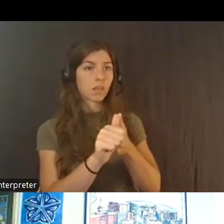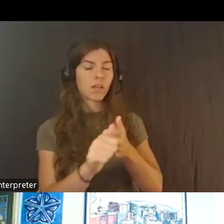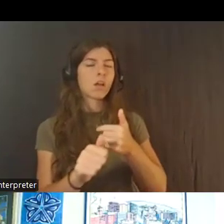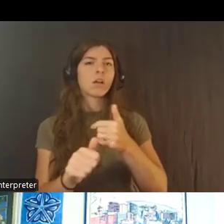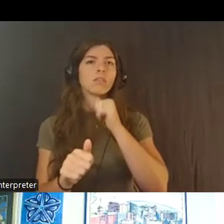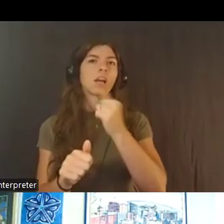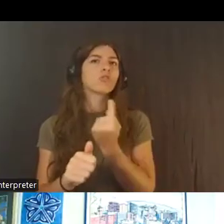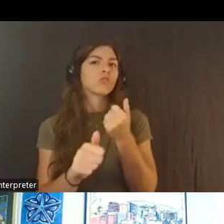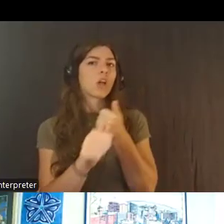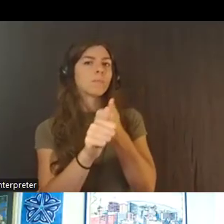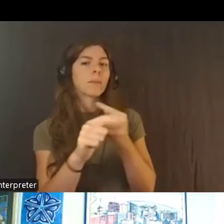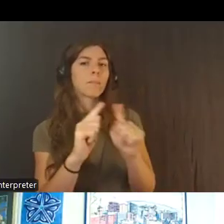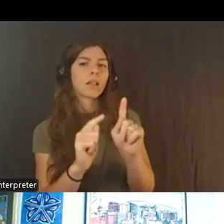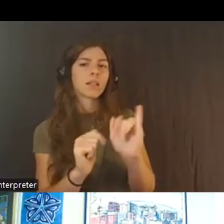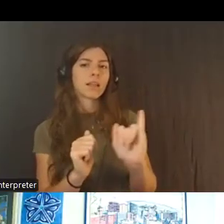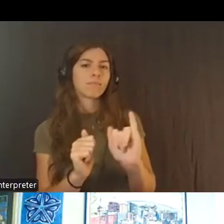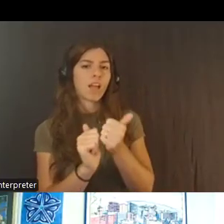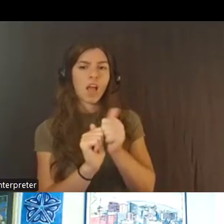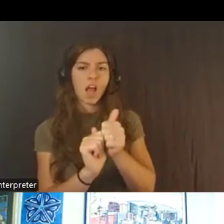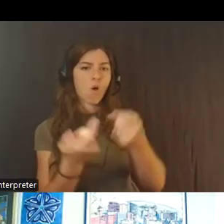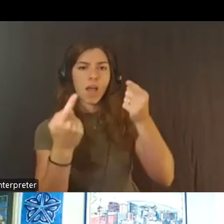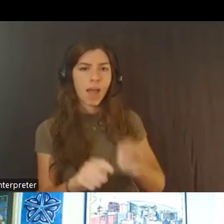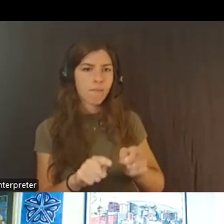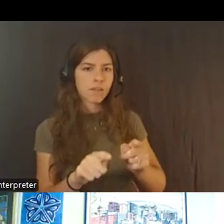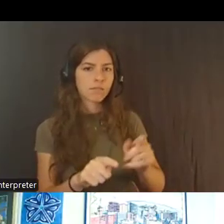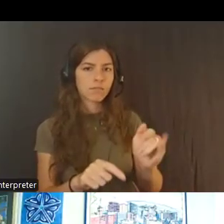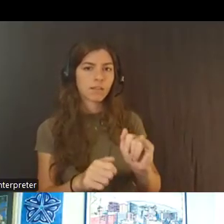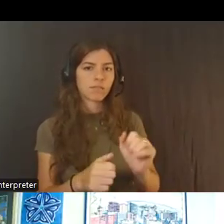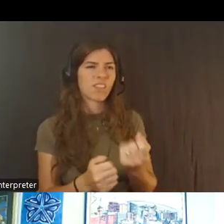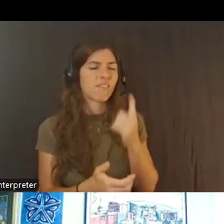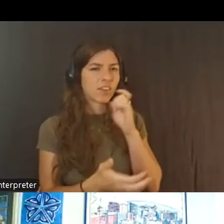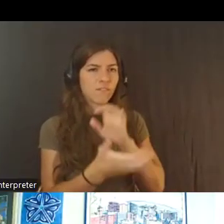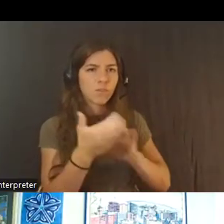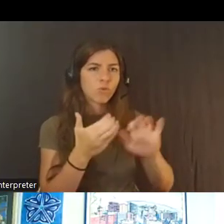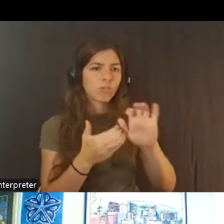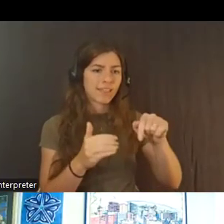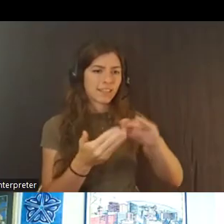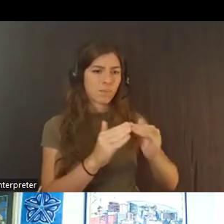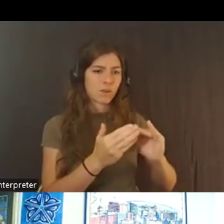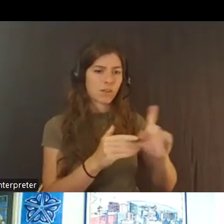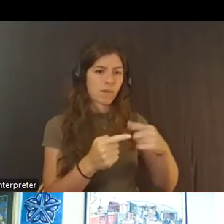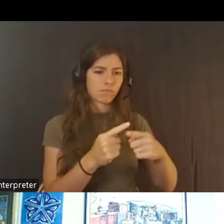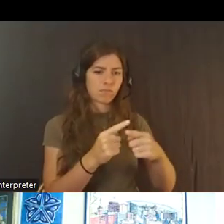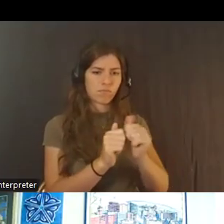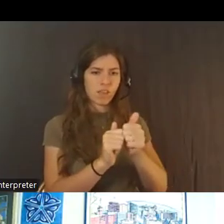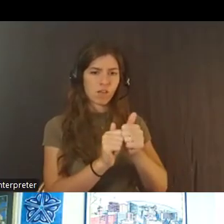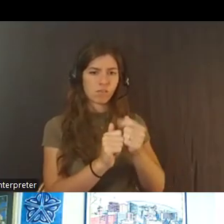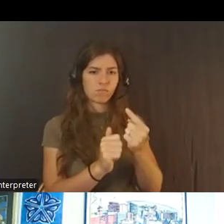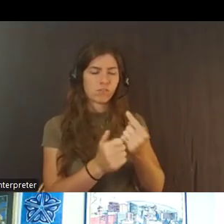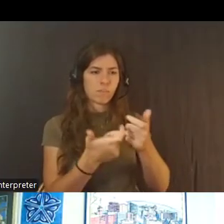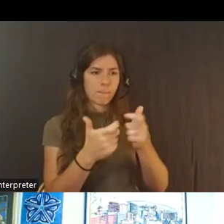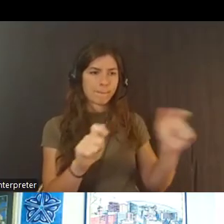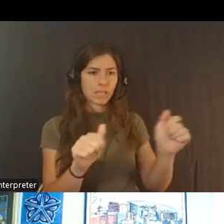not only an update on it, but just like how it came to be. I think there's a lot of confusion in the community about how such a big